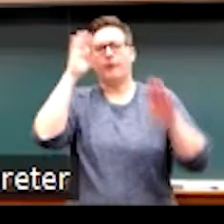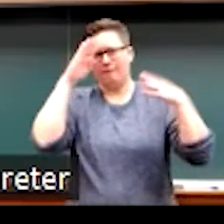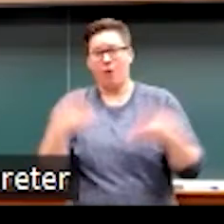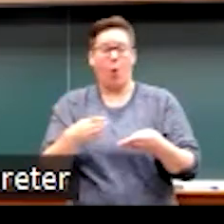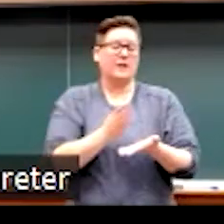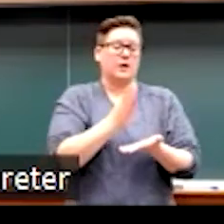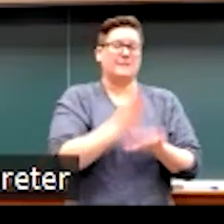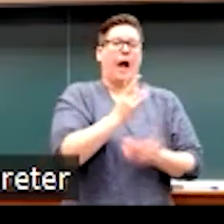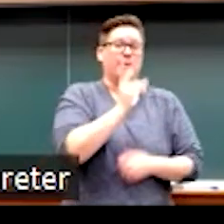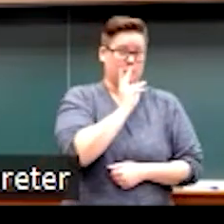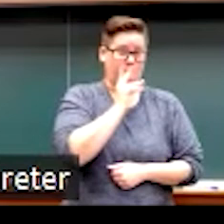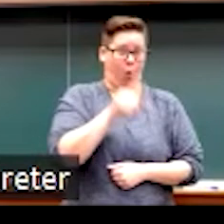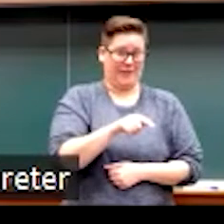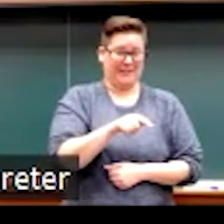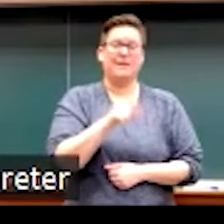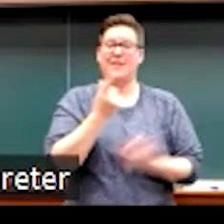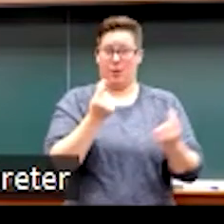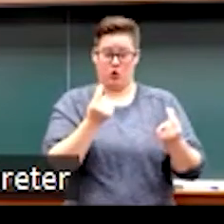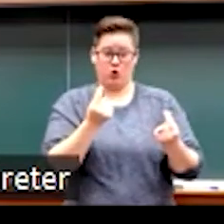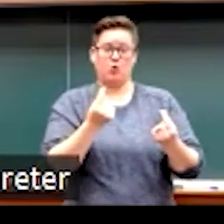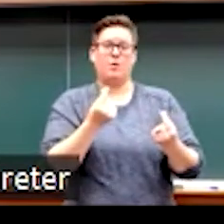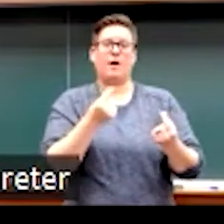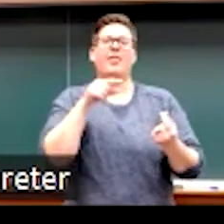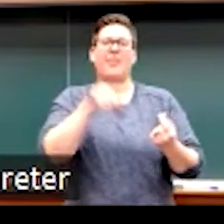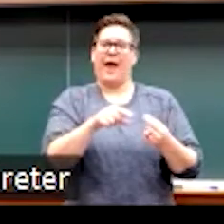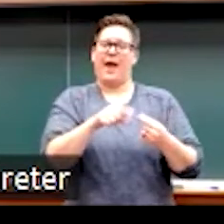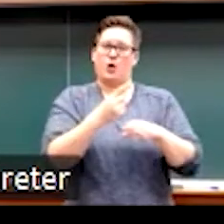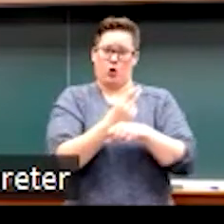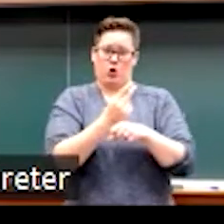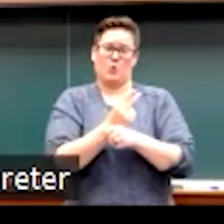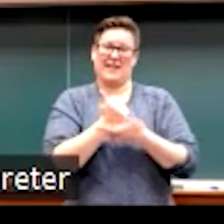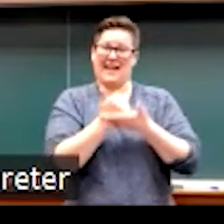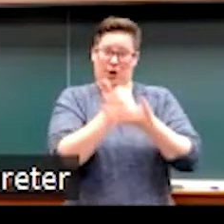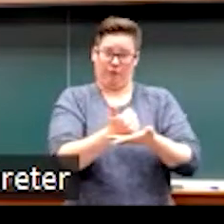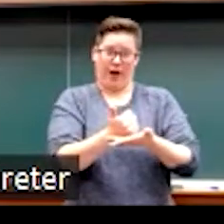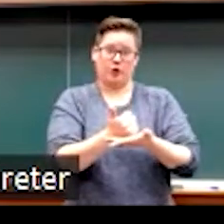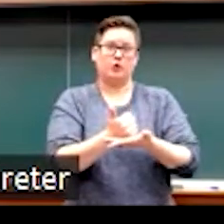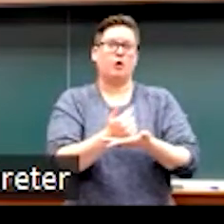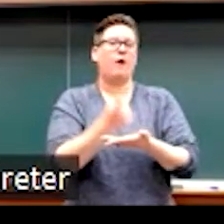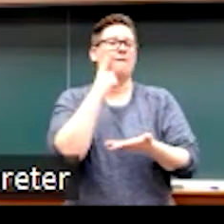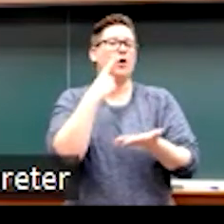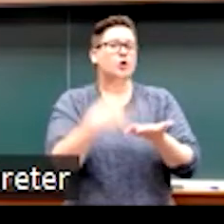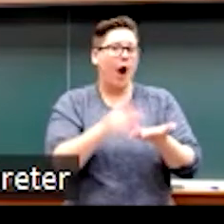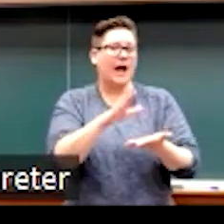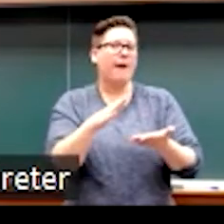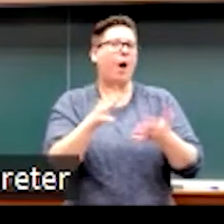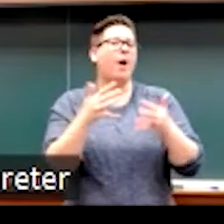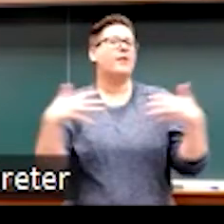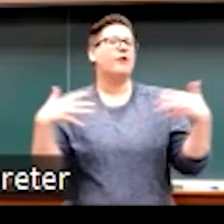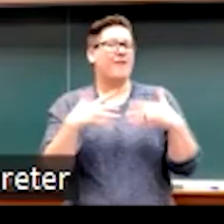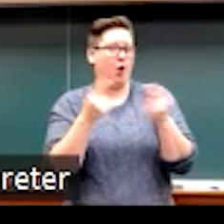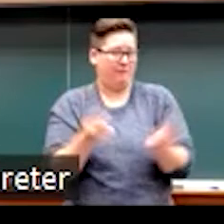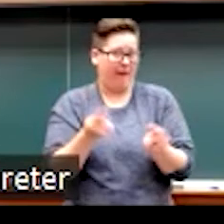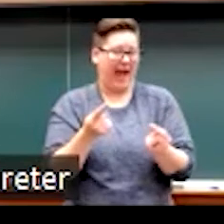smoking cessation. And what that one does is it directly implements intervention to address fear of pain and physical